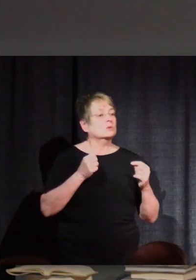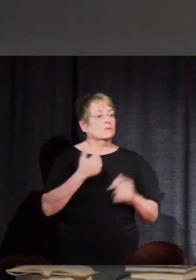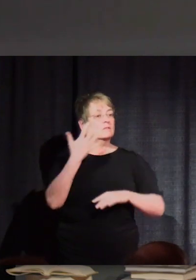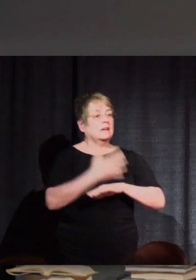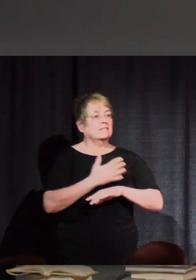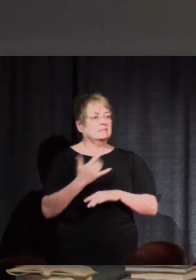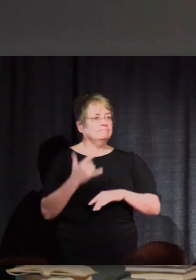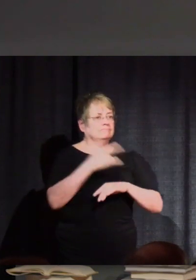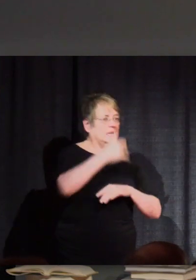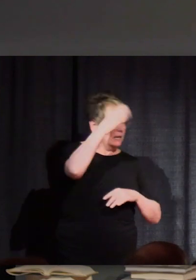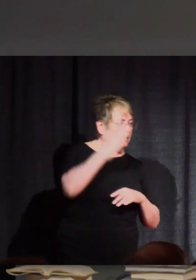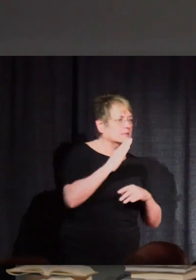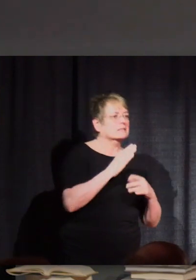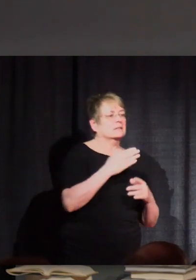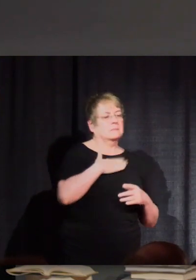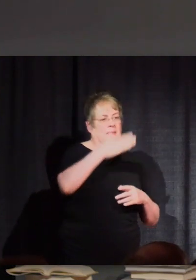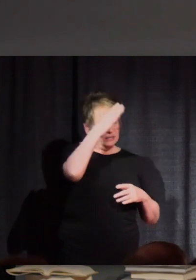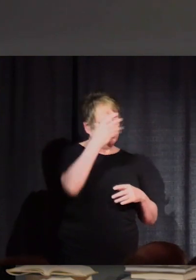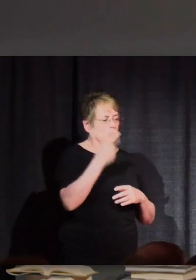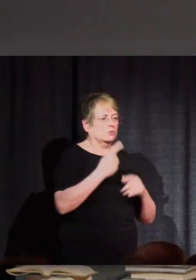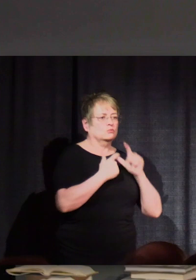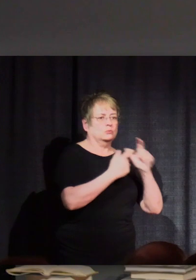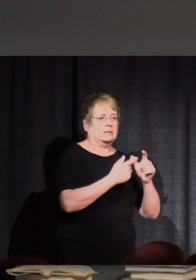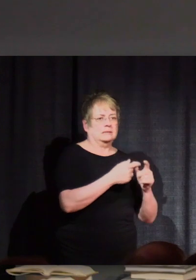5 days to run a half marathon with my dad.